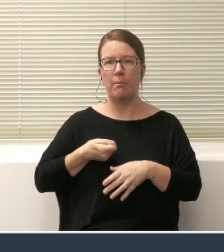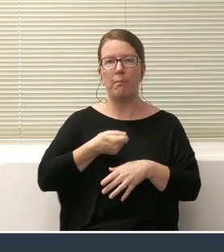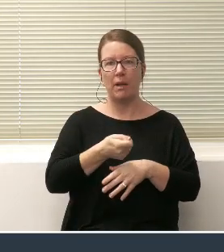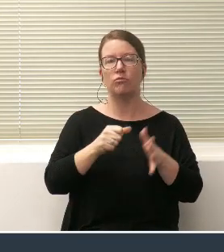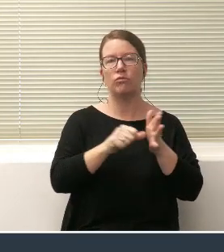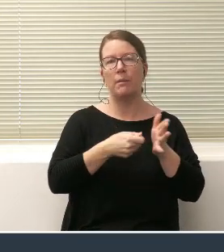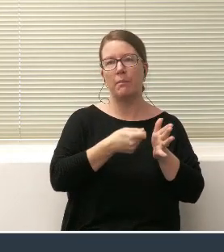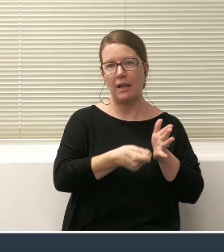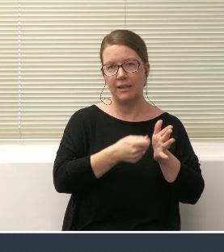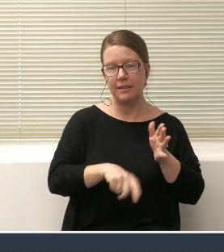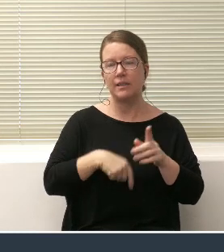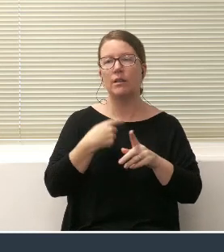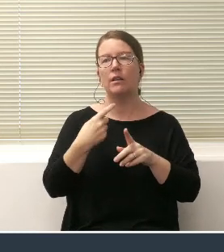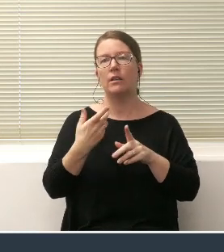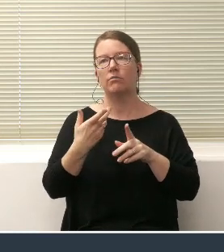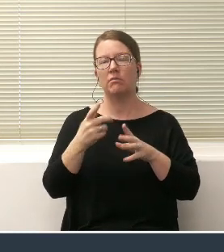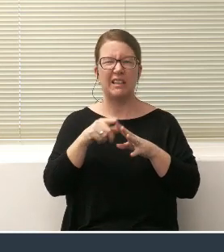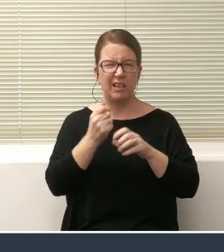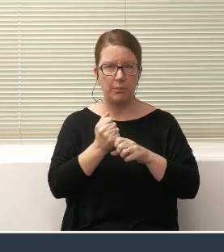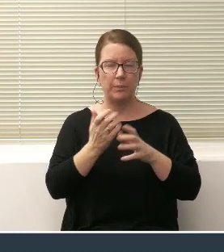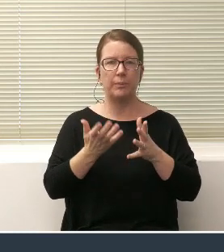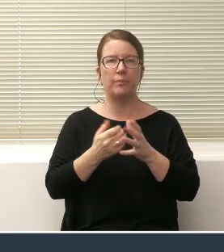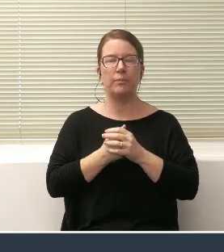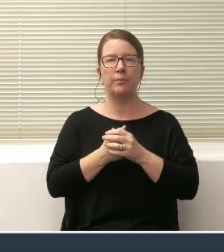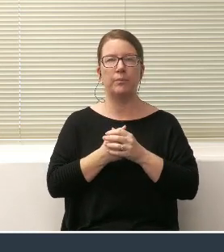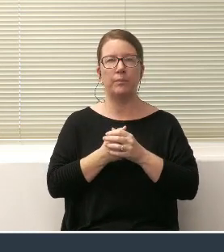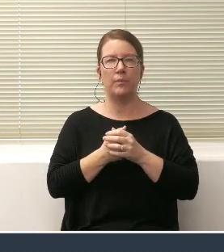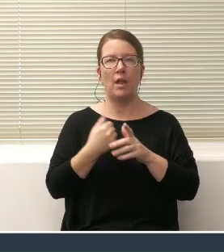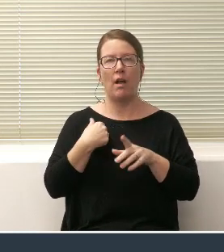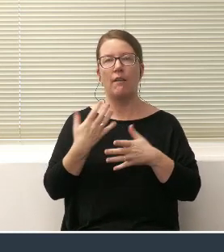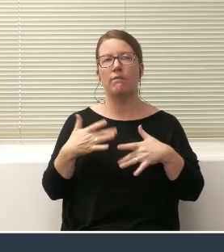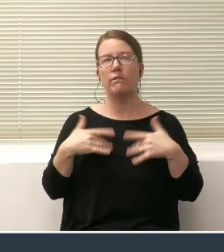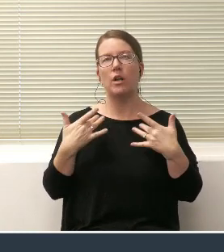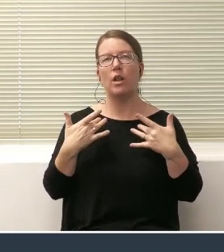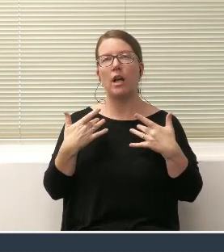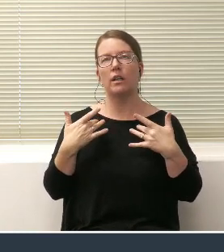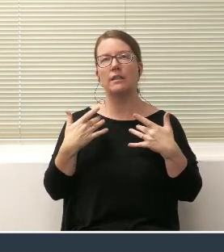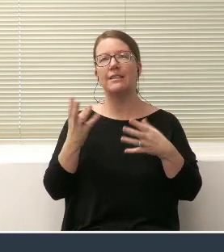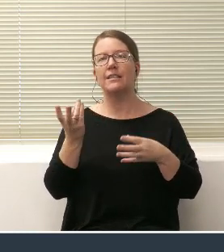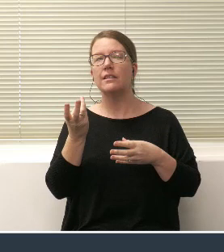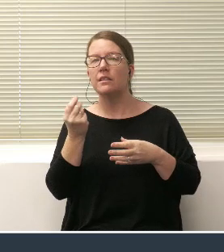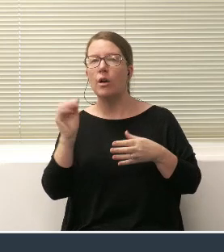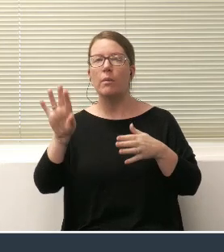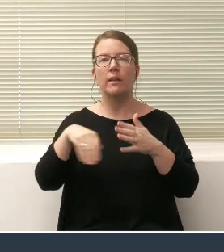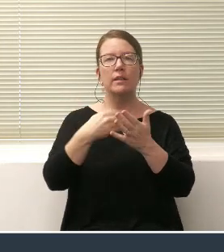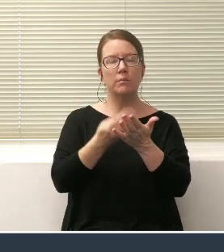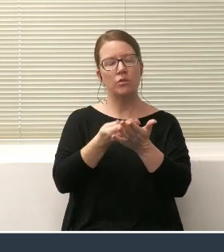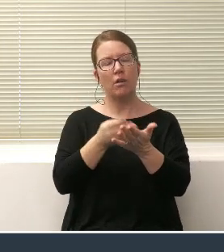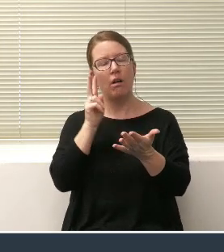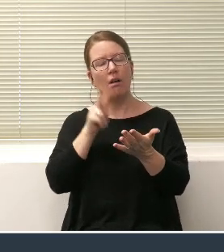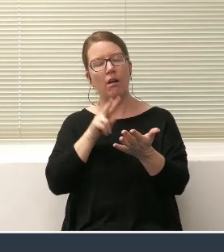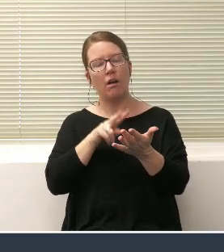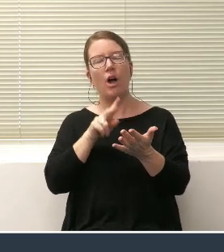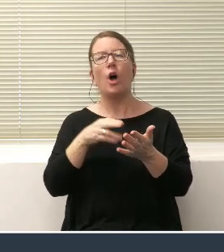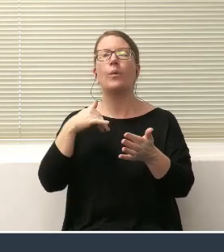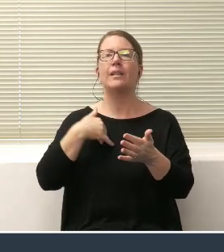portfolio. I feel like after we saw the submissions and some of the proposals, we need to be explicit that we're